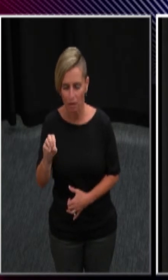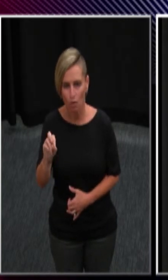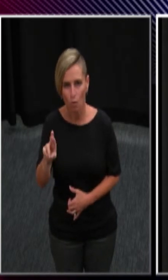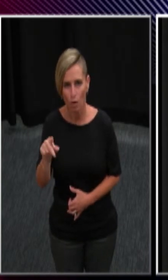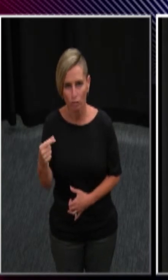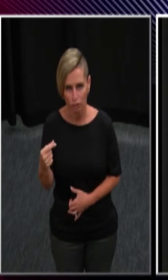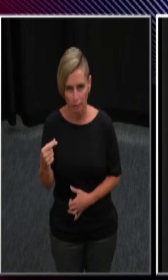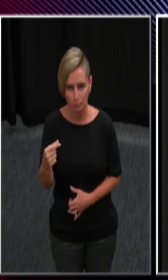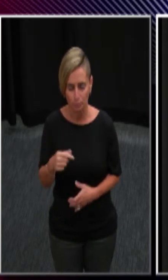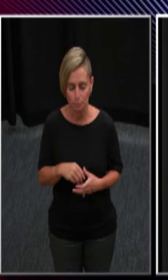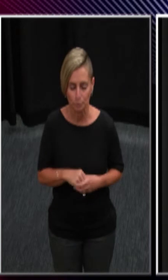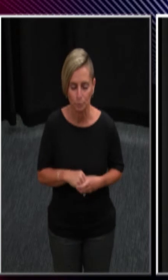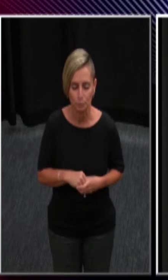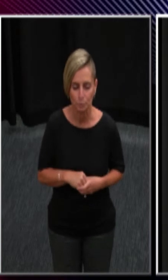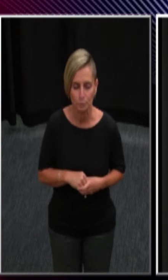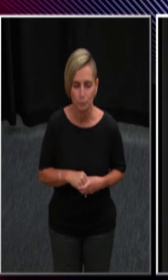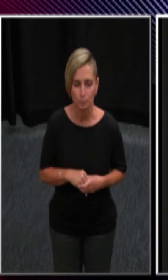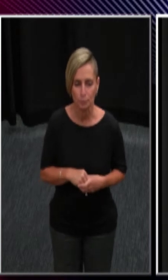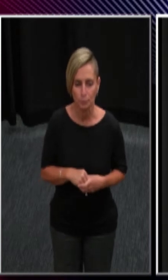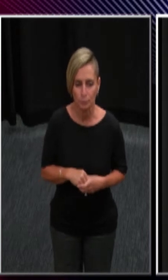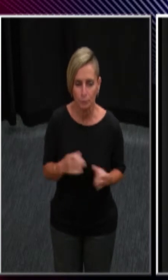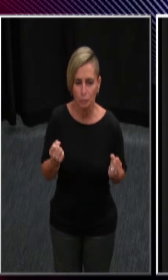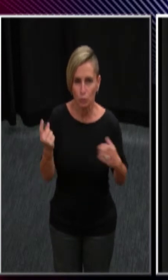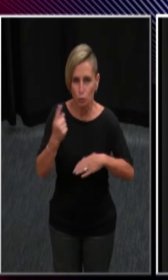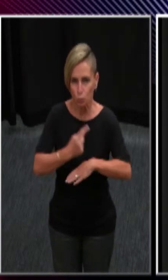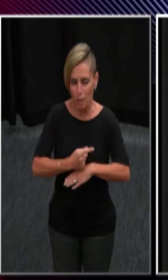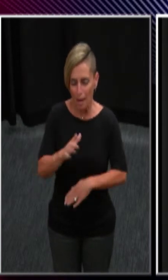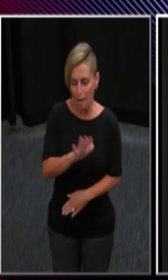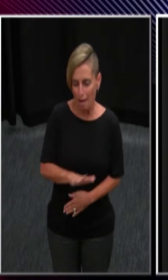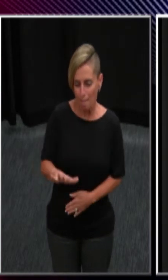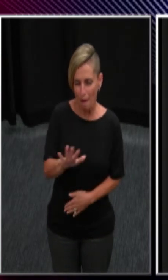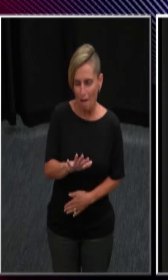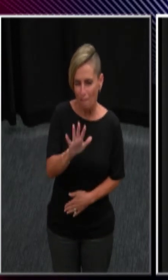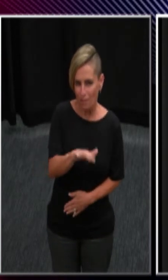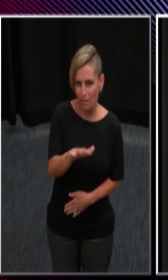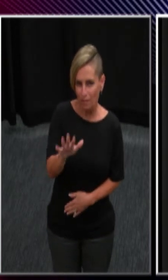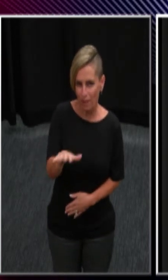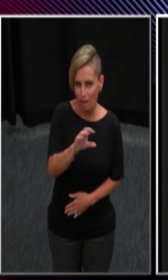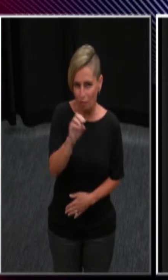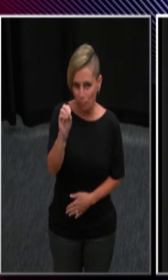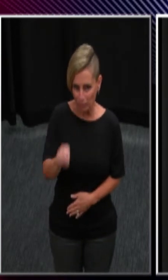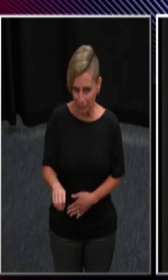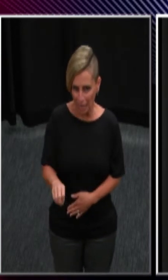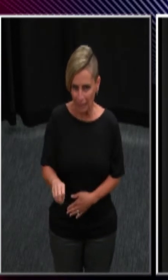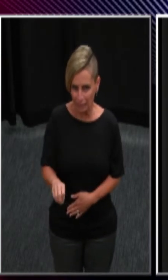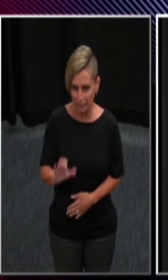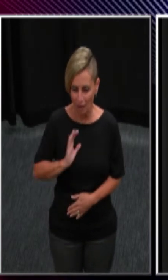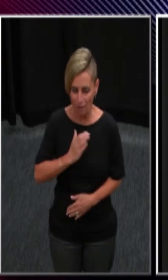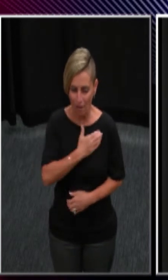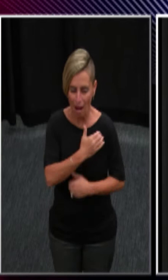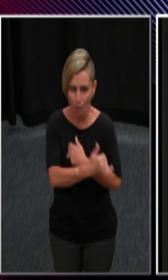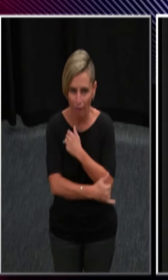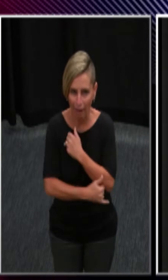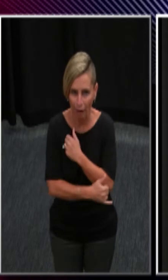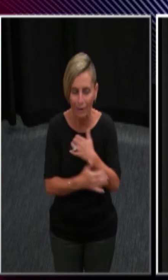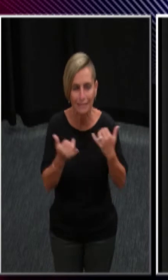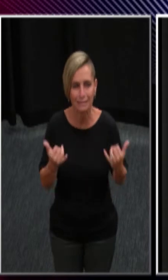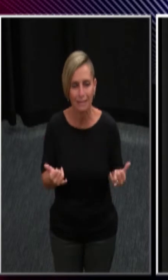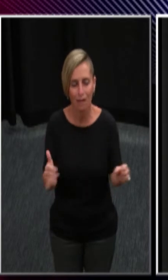www.recoverstlucie.org. Today, roughly 55% of St. Lucie County residents are fully